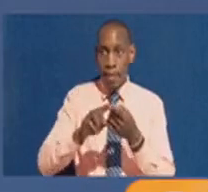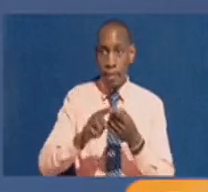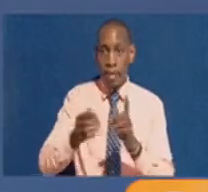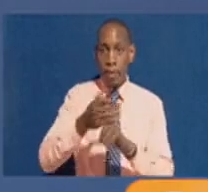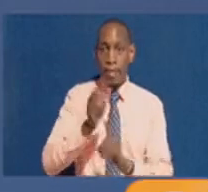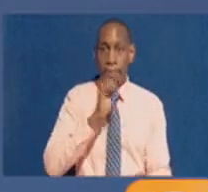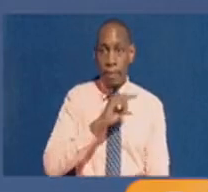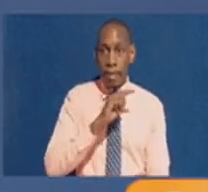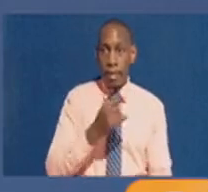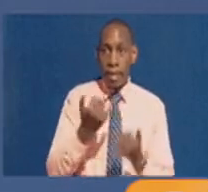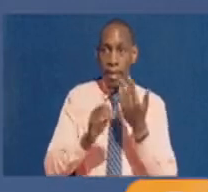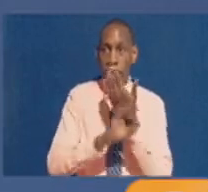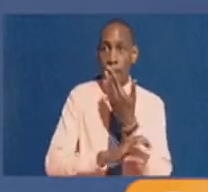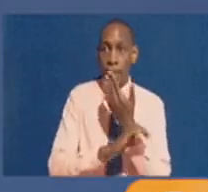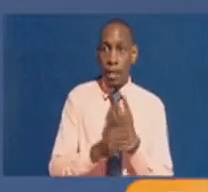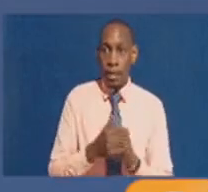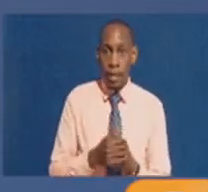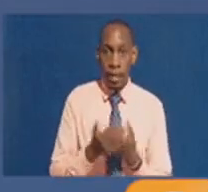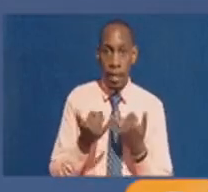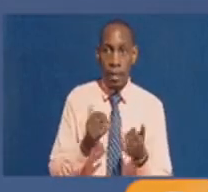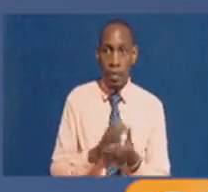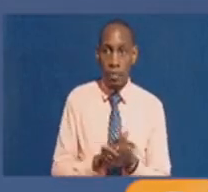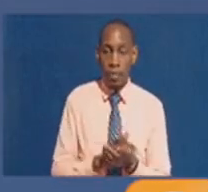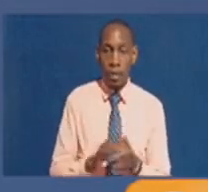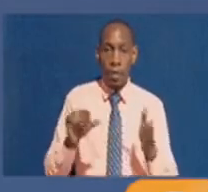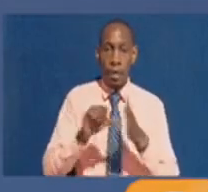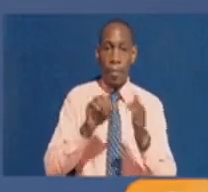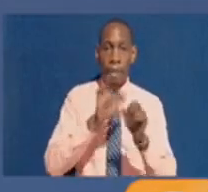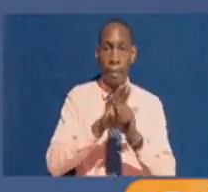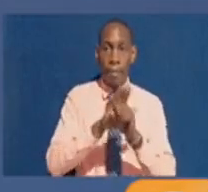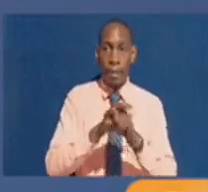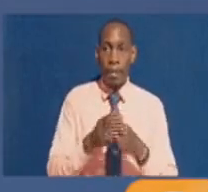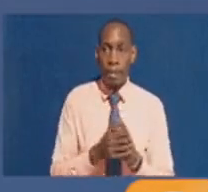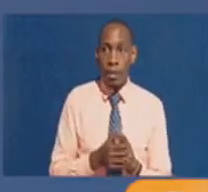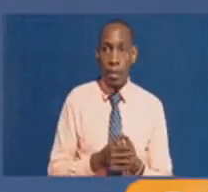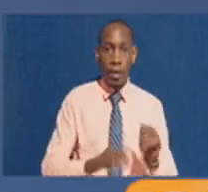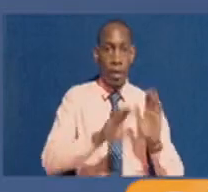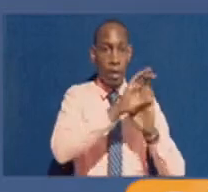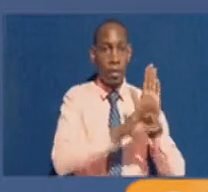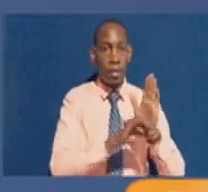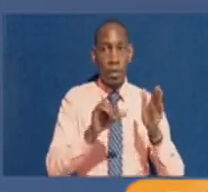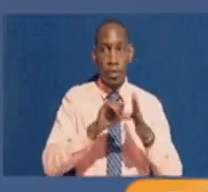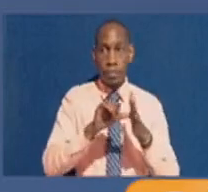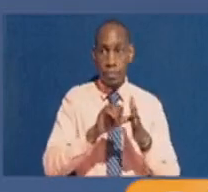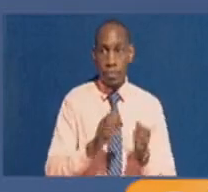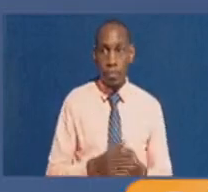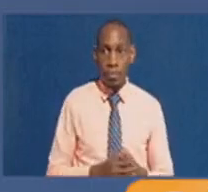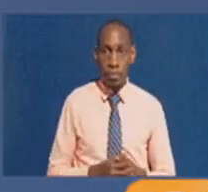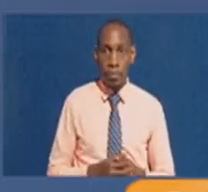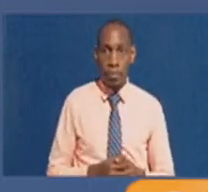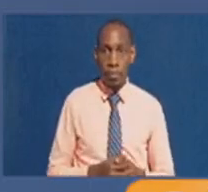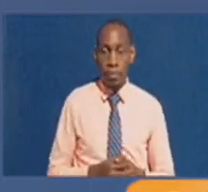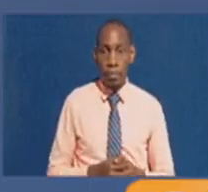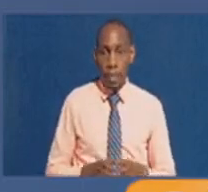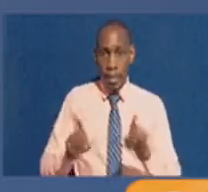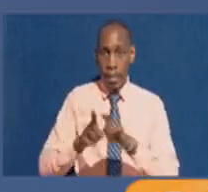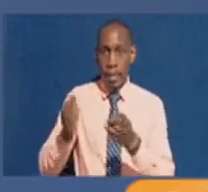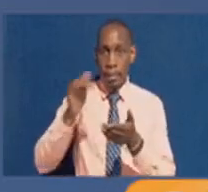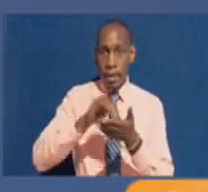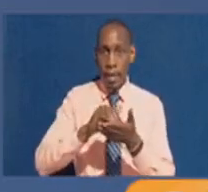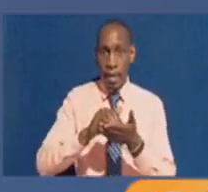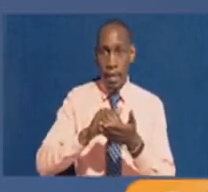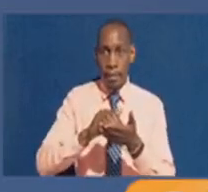fulfilled, this country would have been thrown into turmoil. It would be in a constitutional crisis, which again,